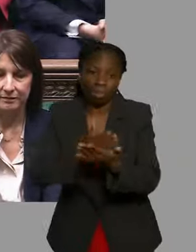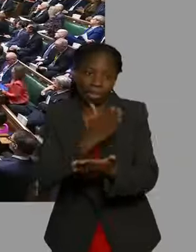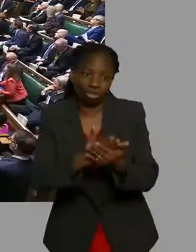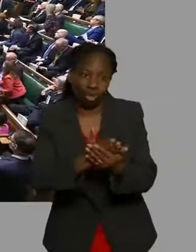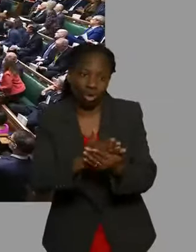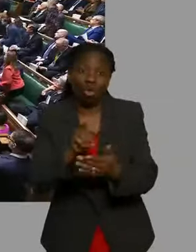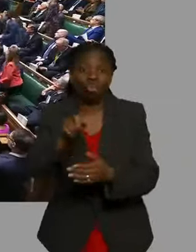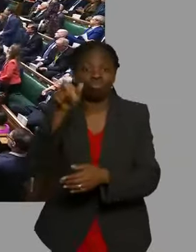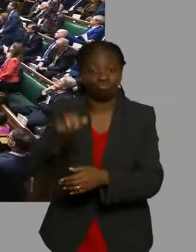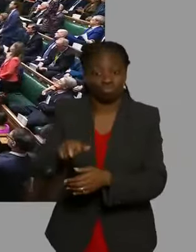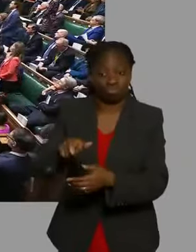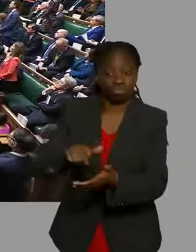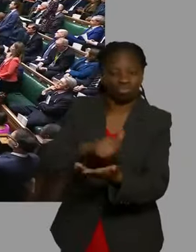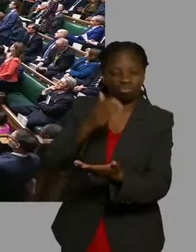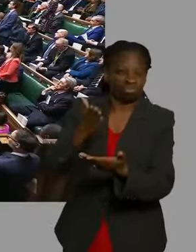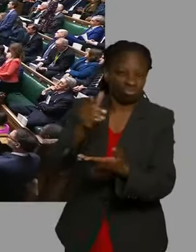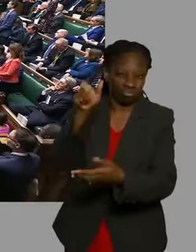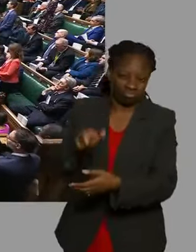constituents. Jodie Gosling.